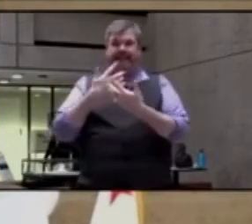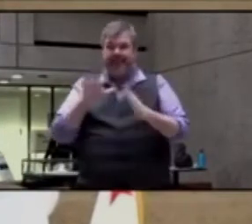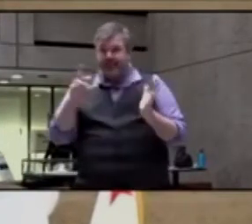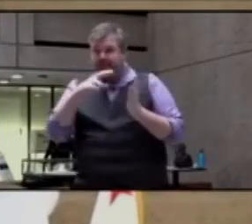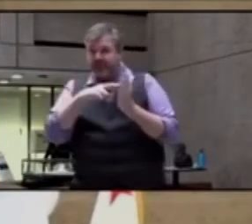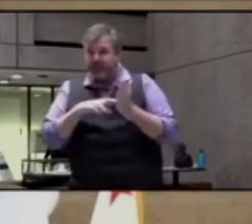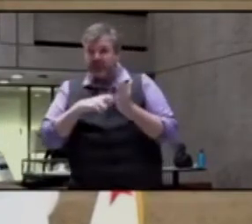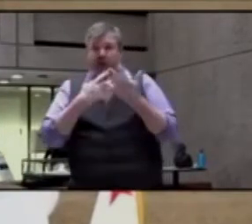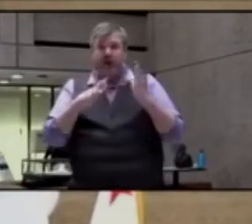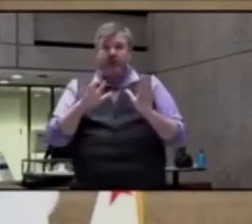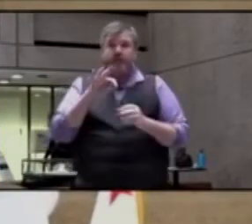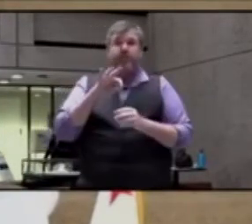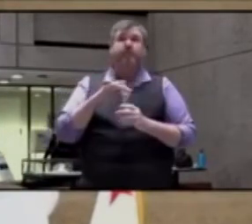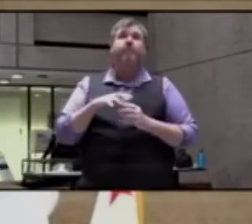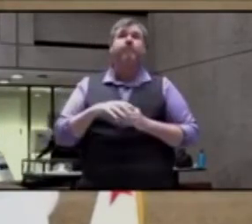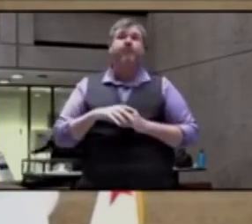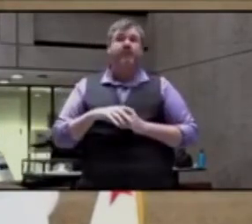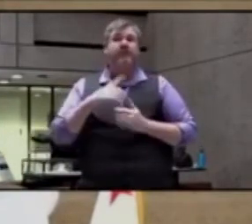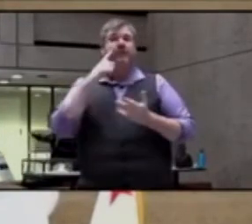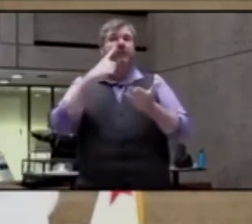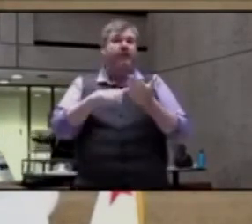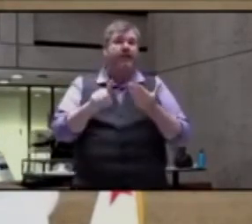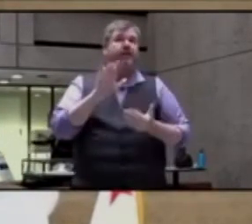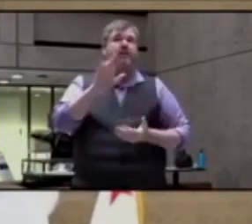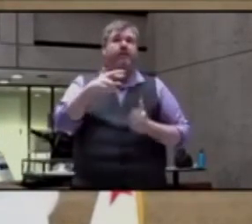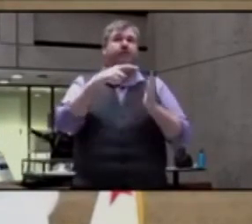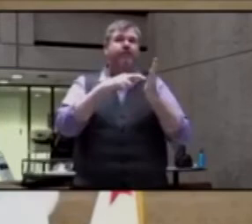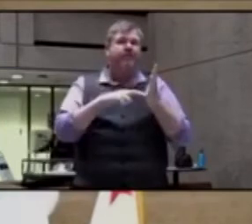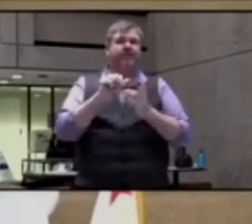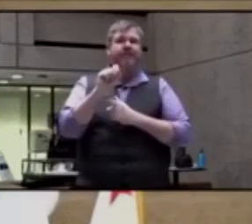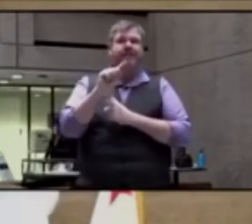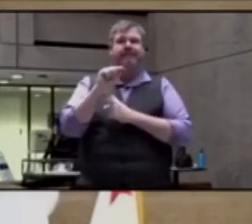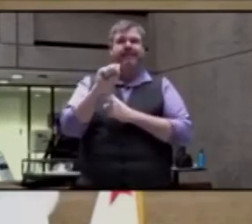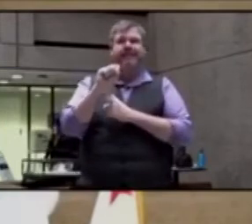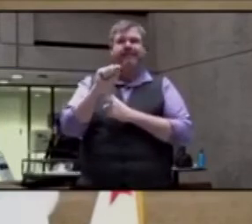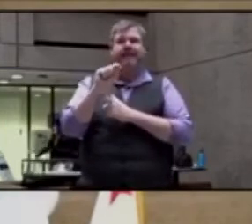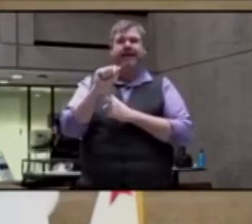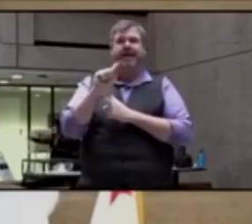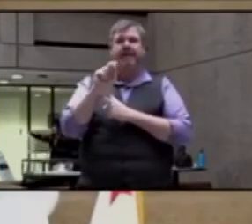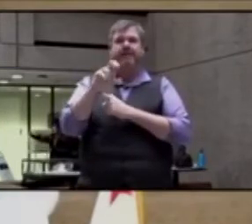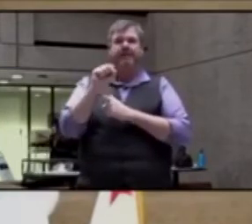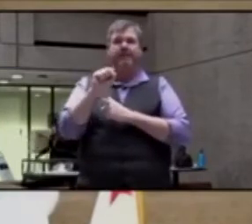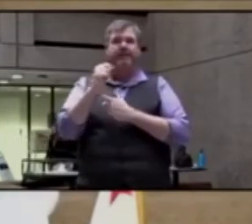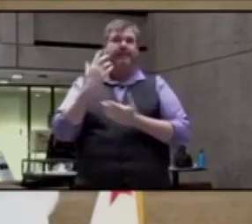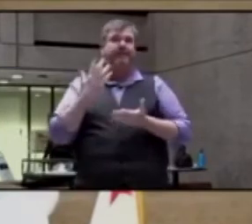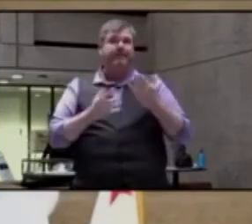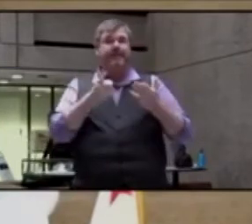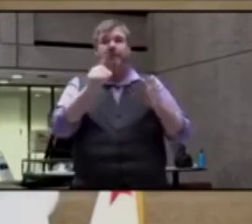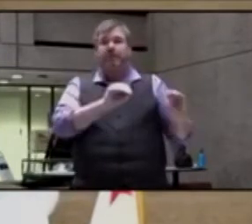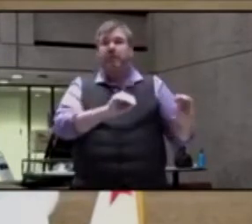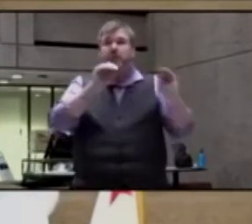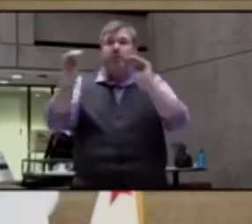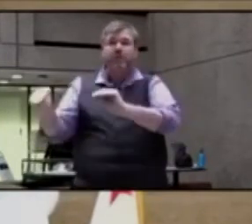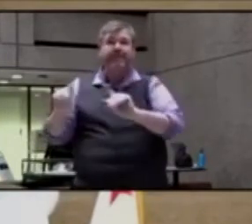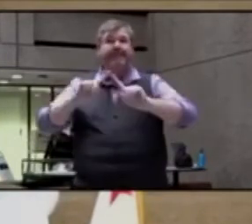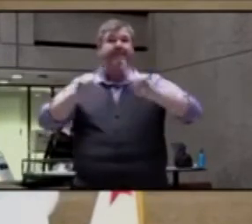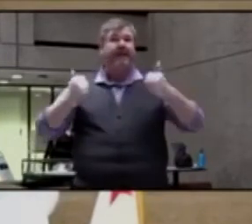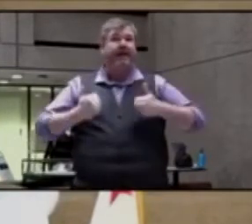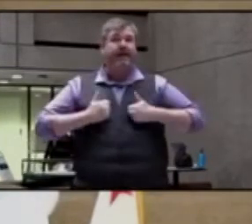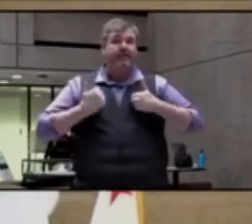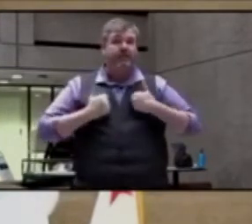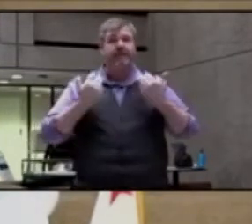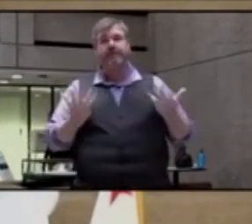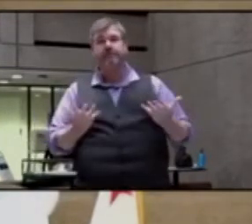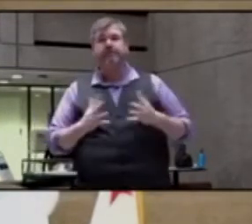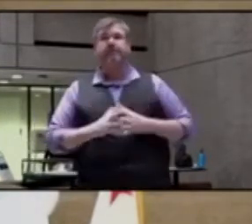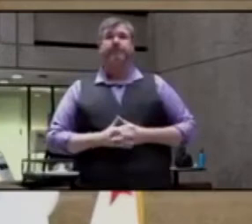your registration status. Do you need to update it because maybe you've moved? You can